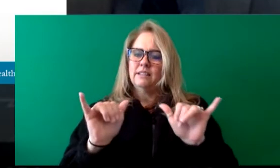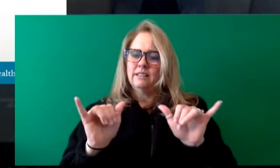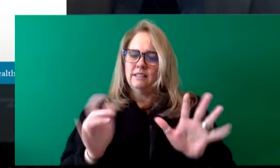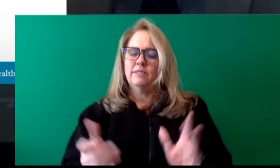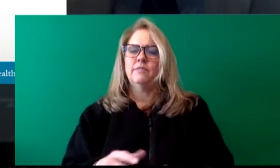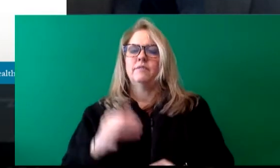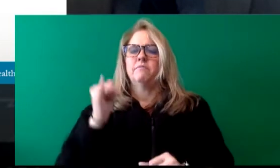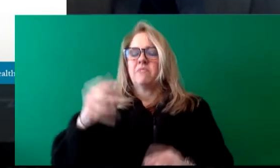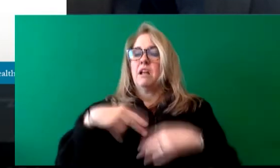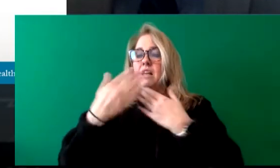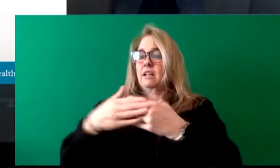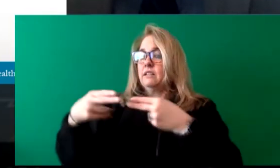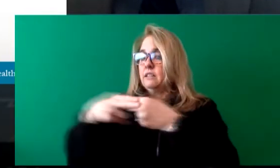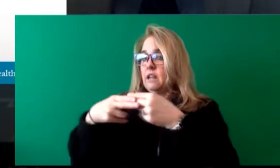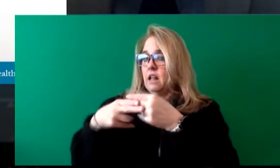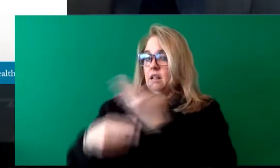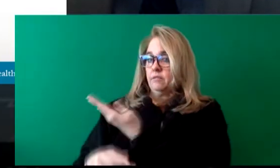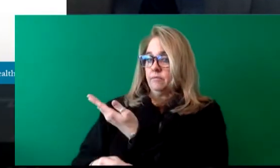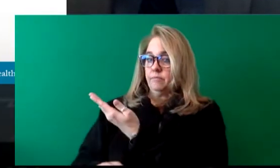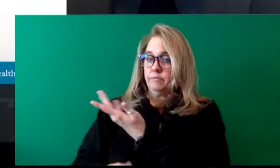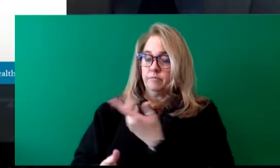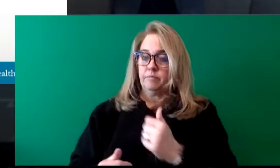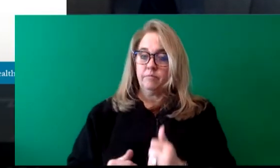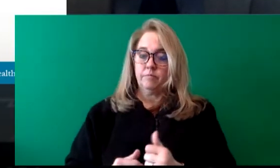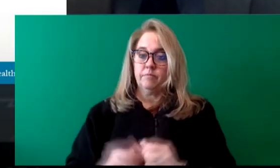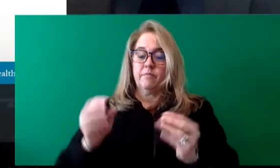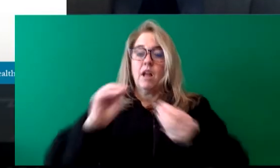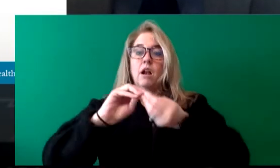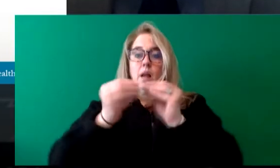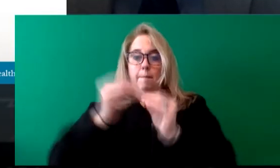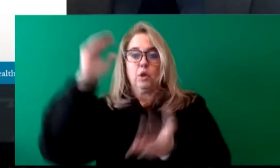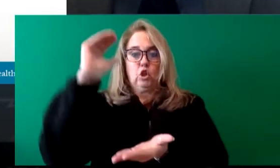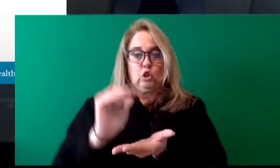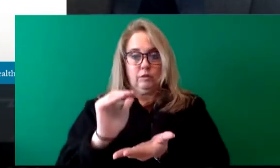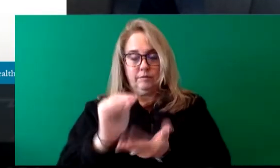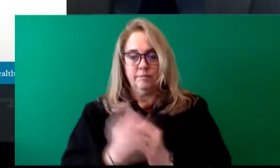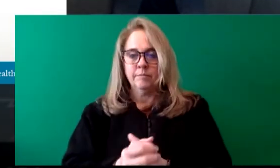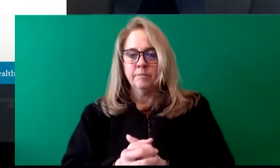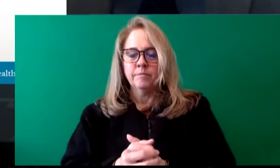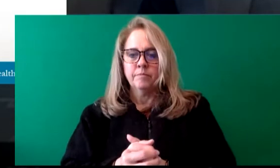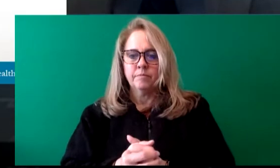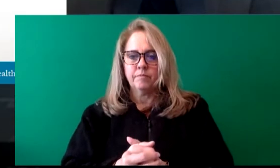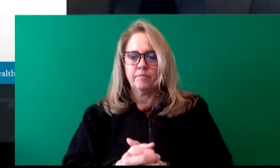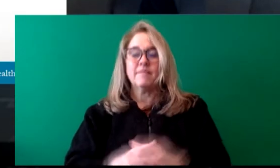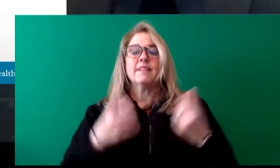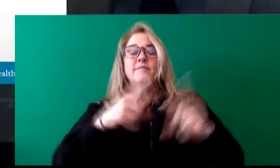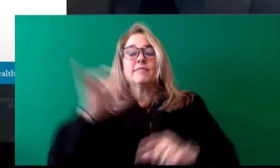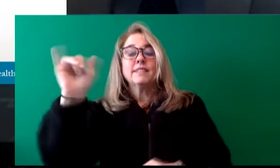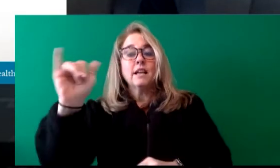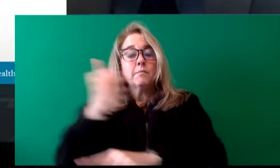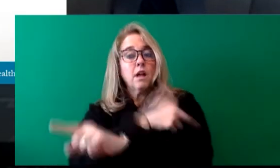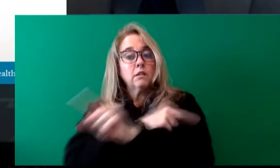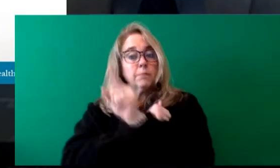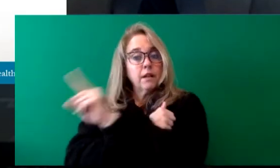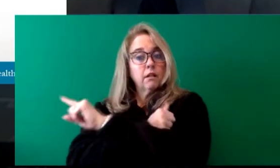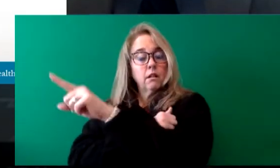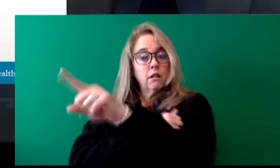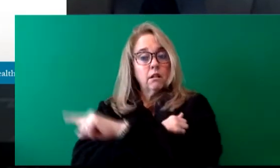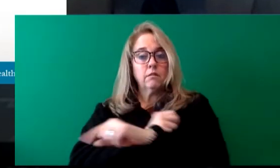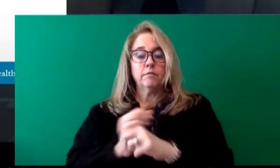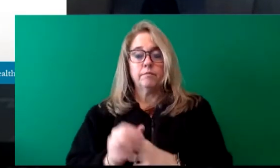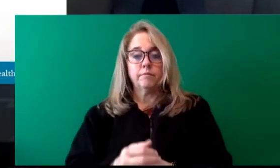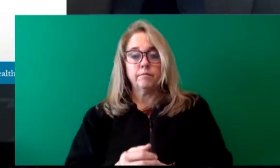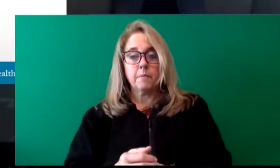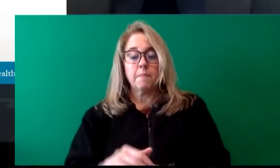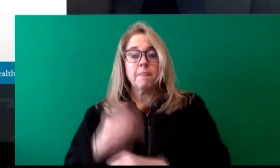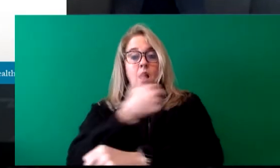The decrease in the number of cases has resulted in a decrease in the number of hospitalizations. Yesterday, during the morning, our hospital partners came